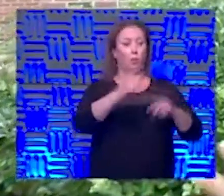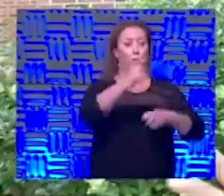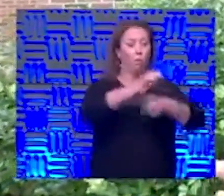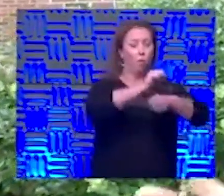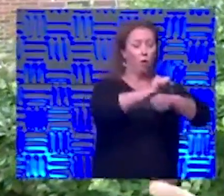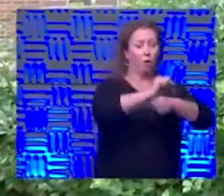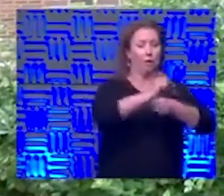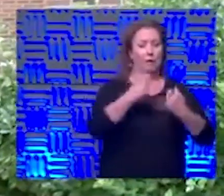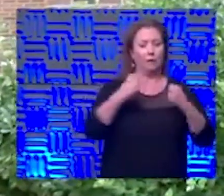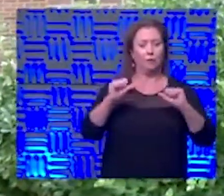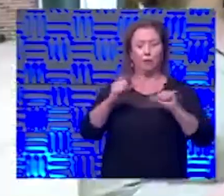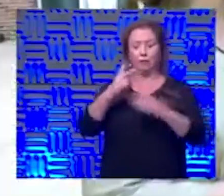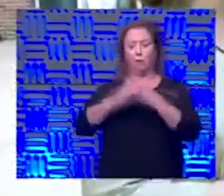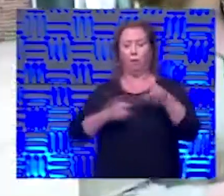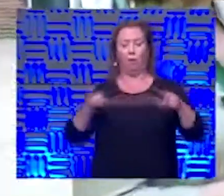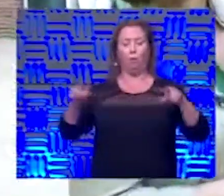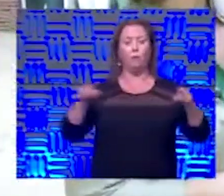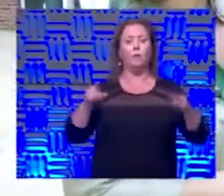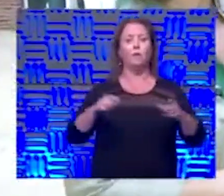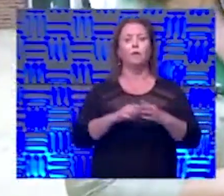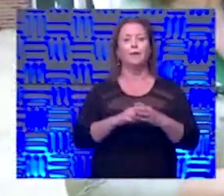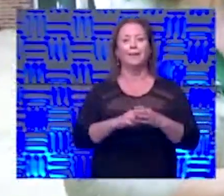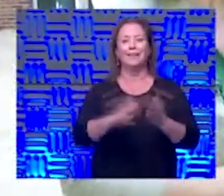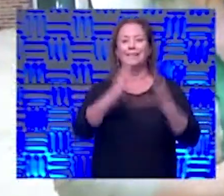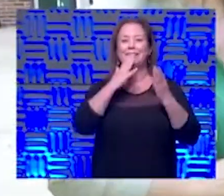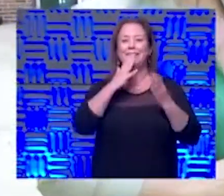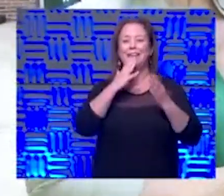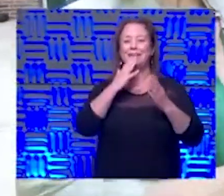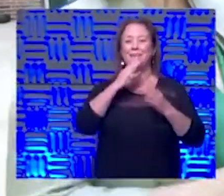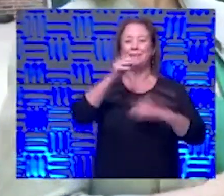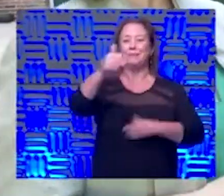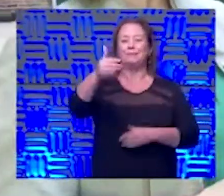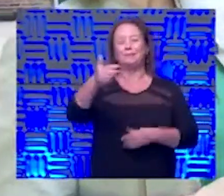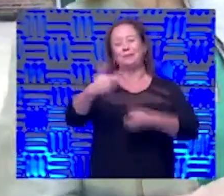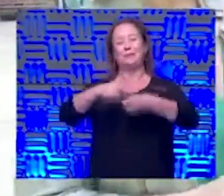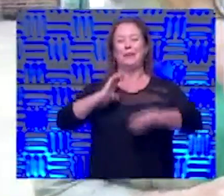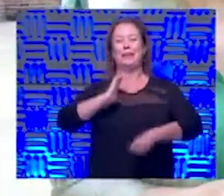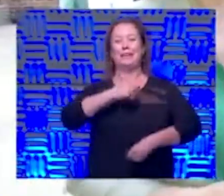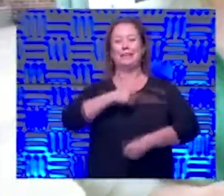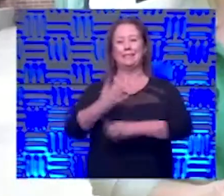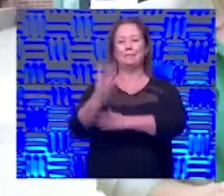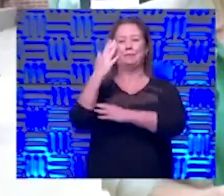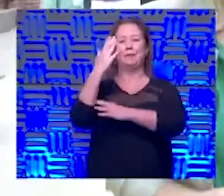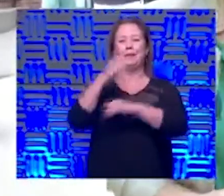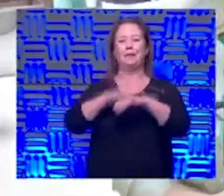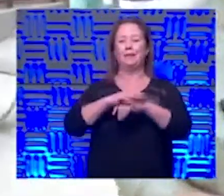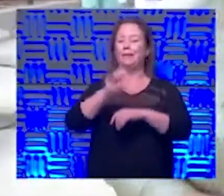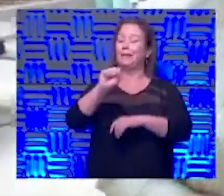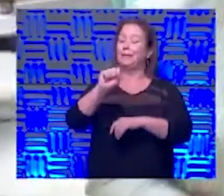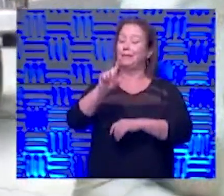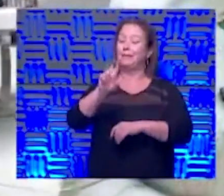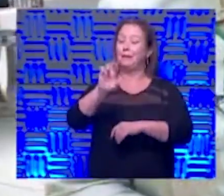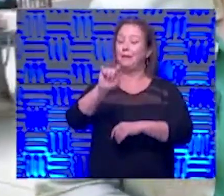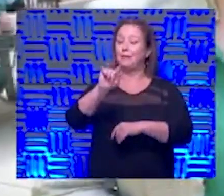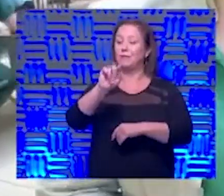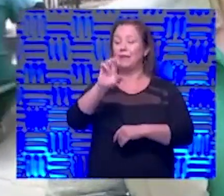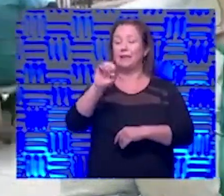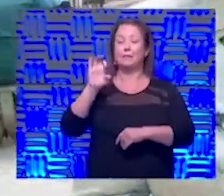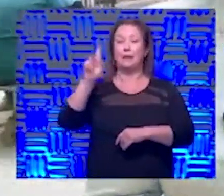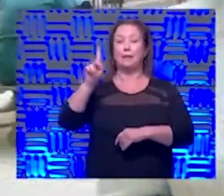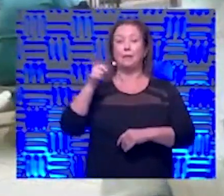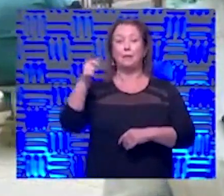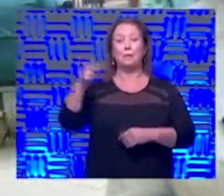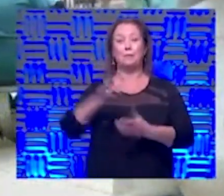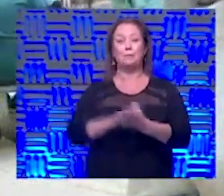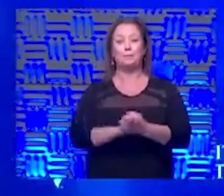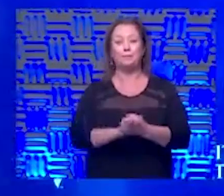trying to straddle both worlds. Dr. Nawalanic, thanks for joining us this morning. We appreciate it. Of course. Thank you. Dr. Stites, back to you in the studio.